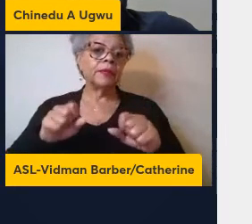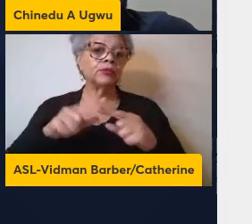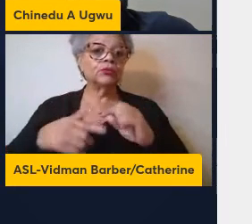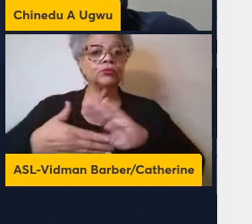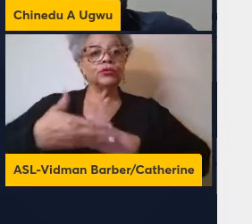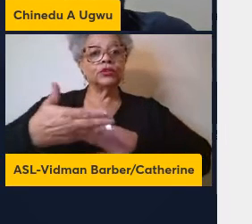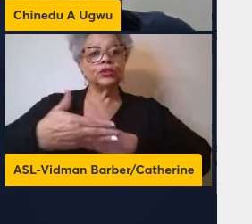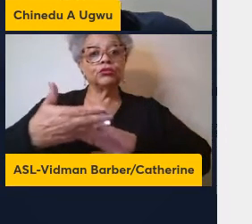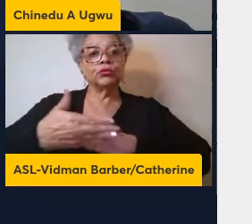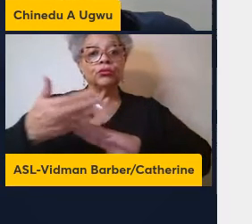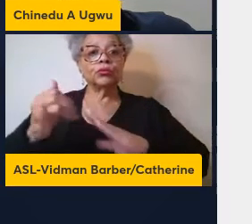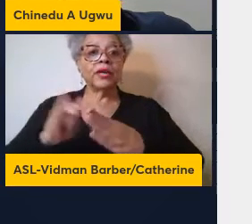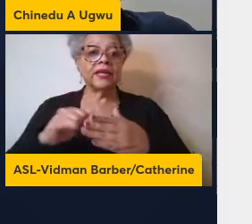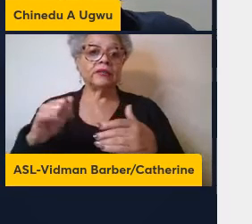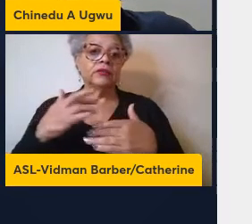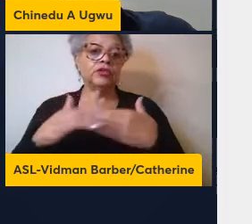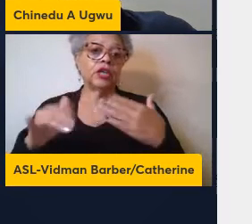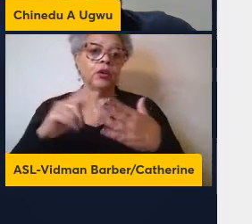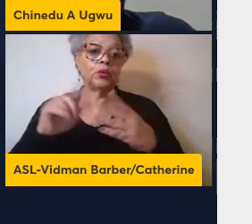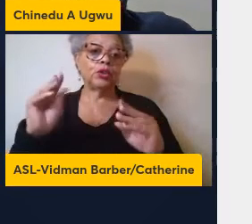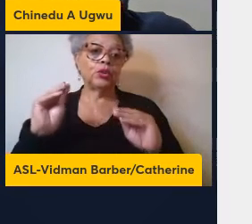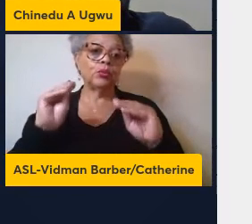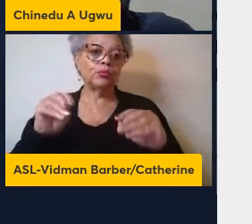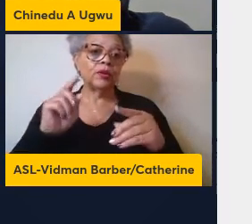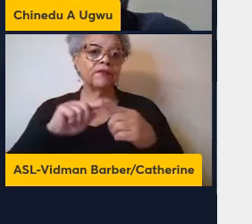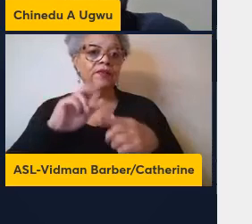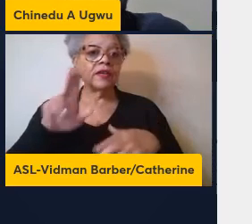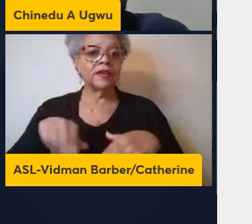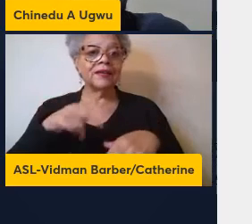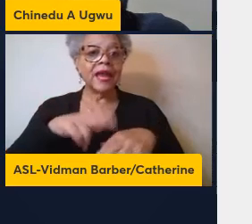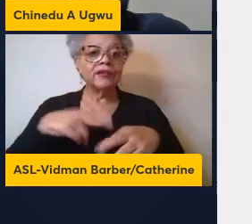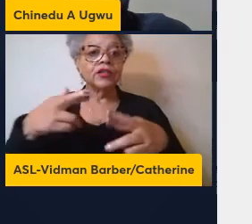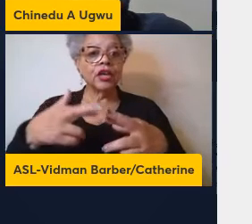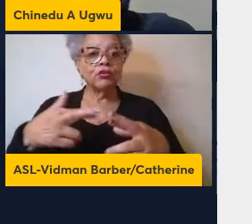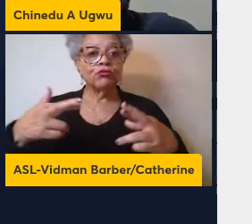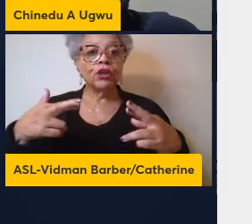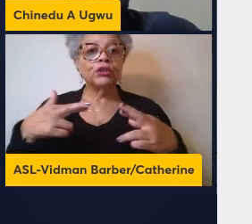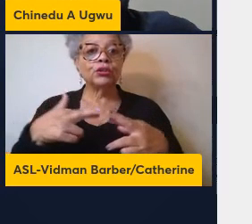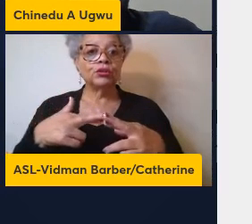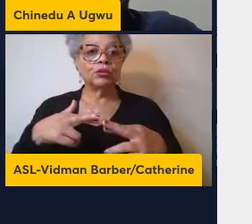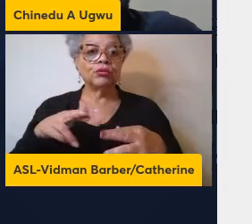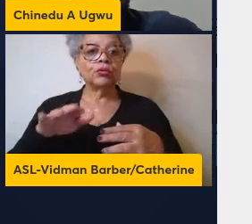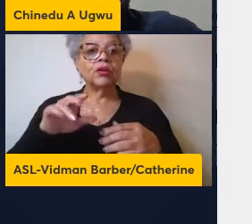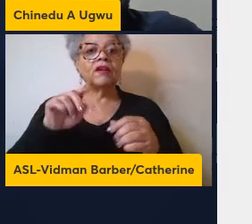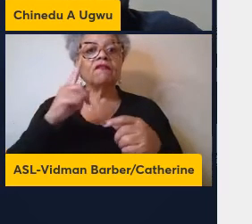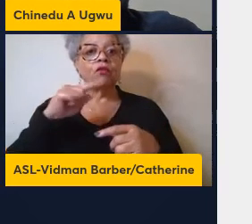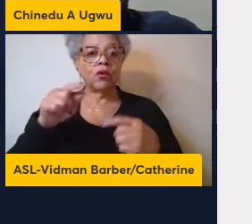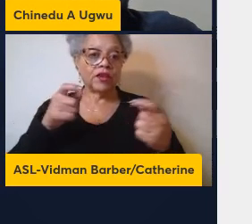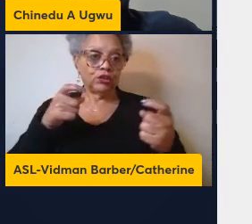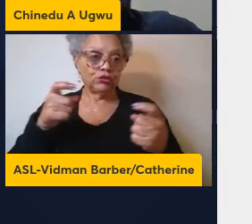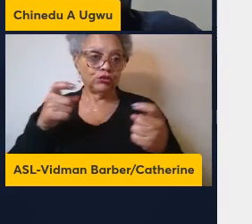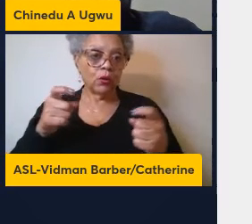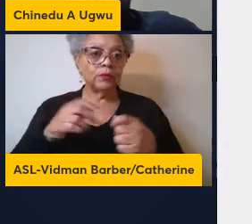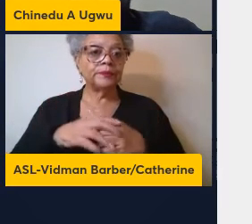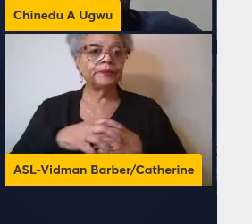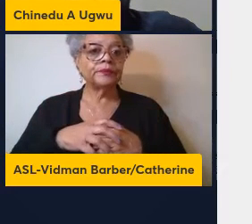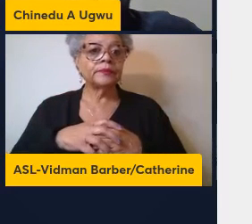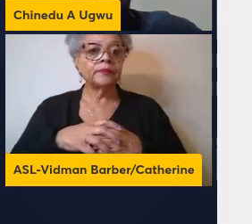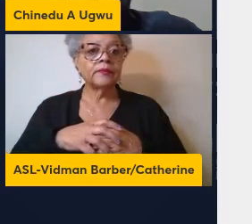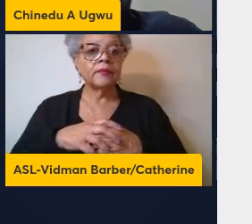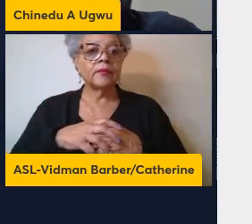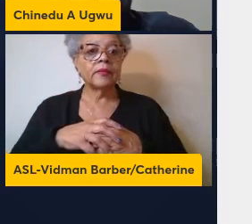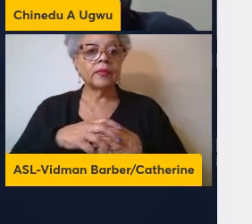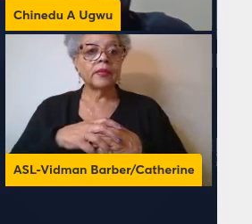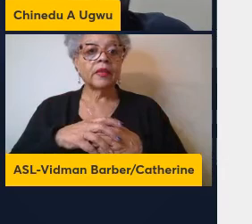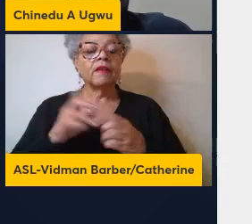data and then we share them to both the national and regional center for disease control to influence public